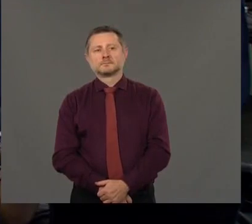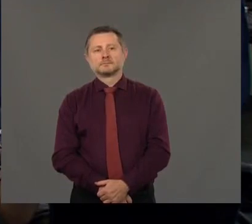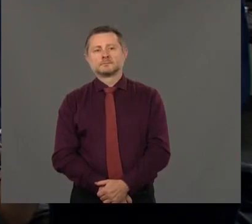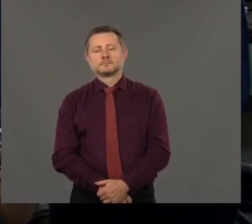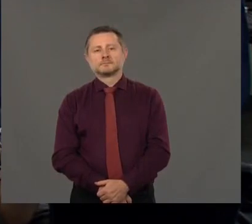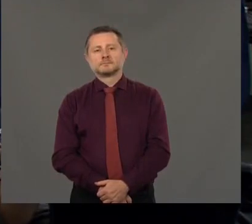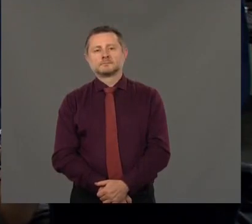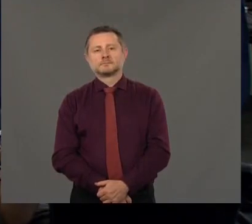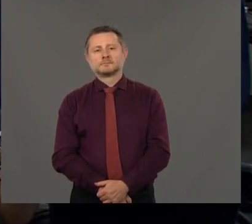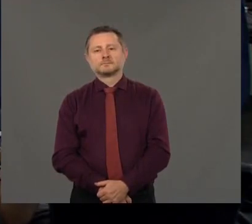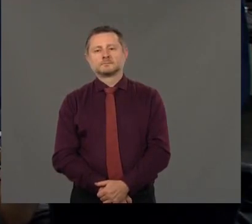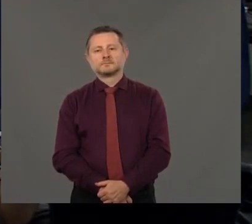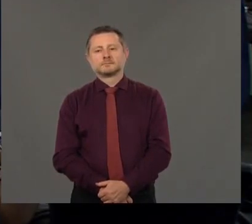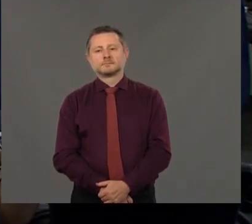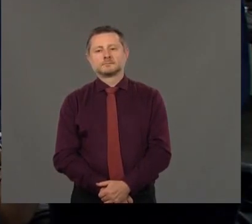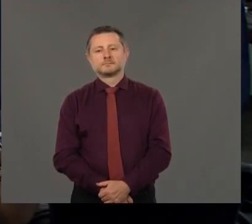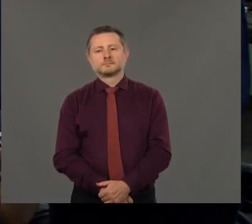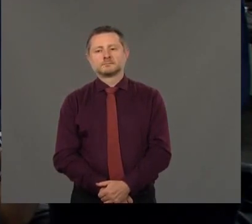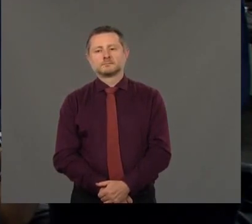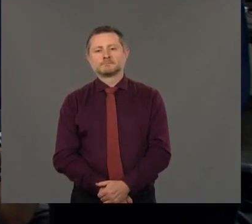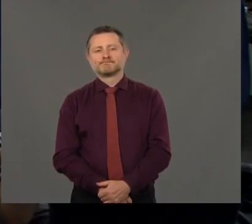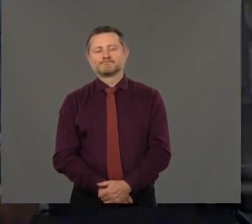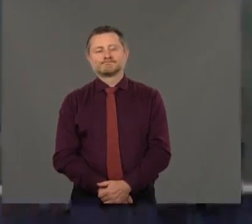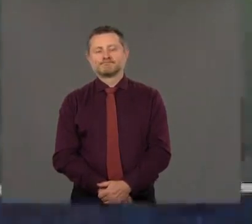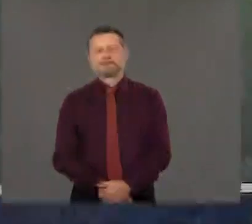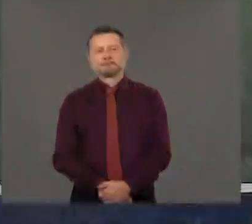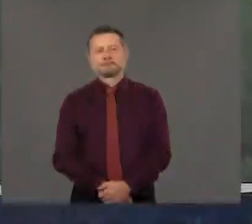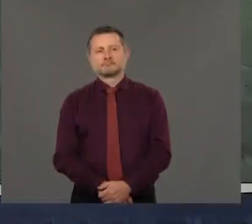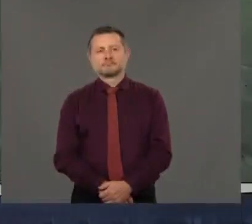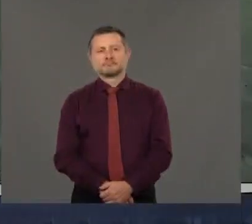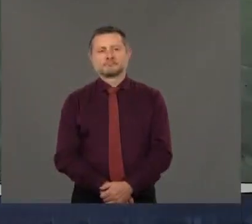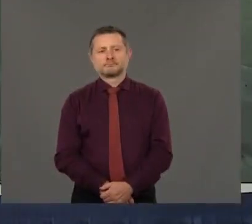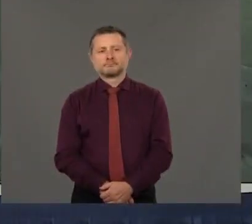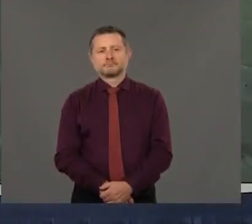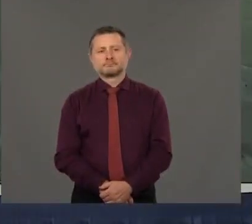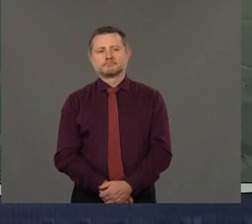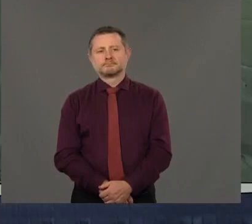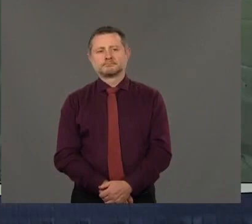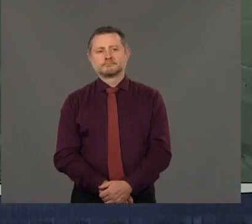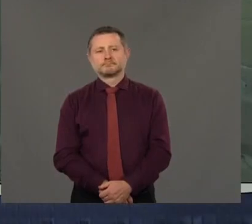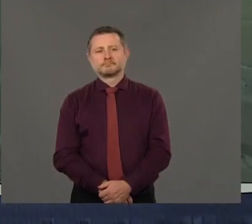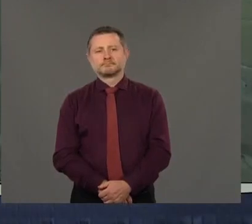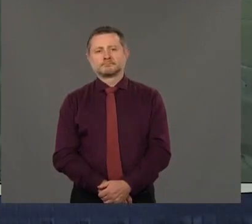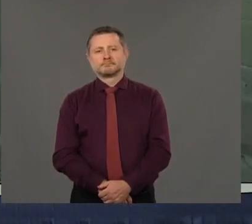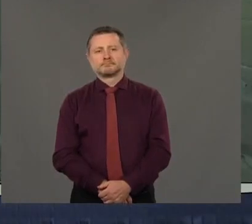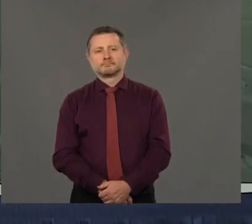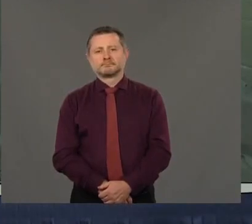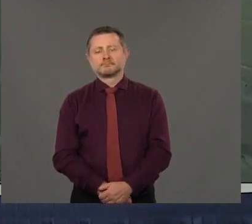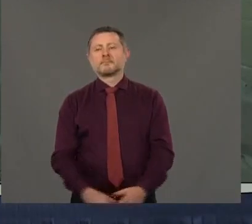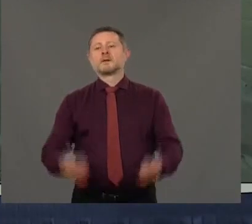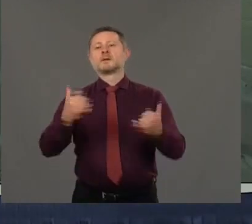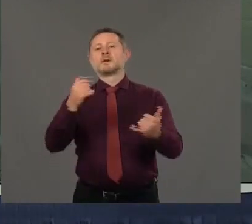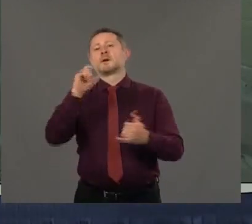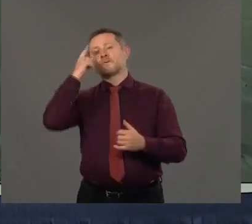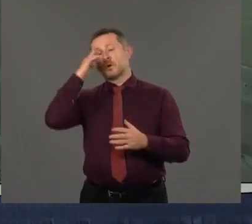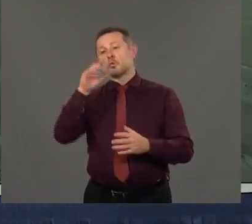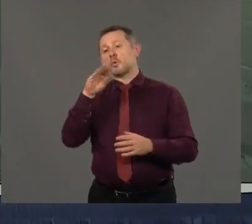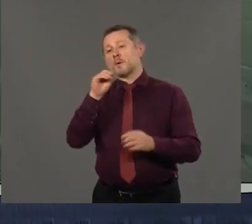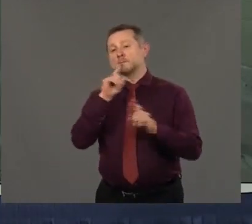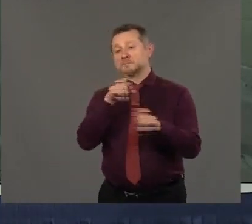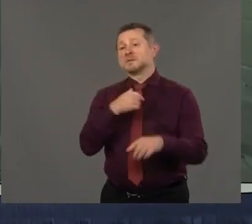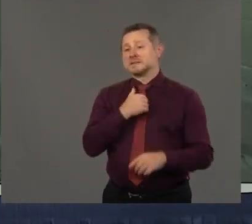York City and the MTA or the state government to borrow billions of dollars because of the emergency? Well, you have a couple of